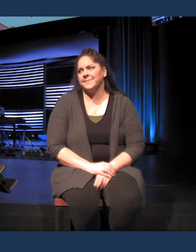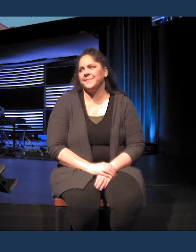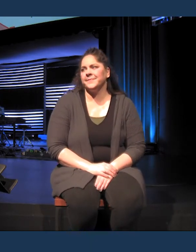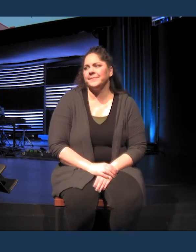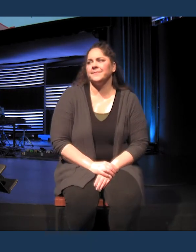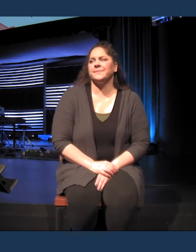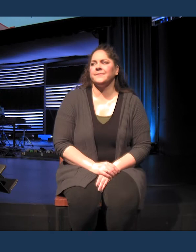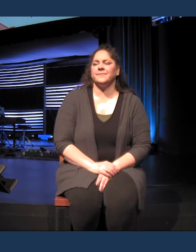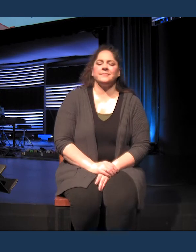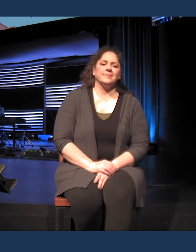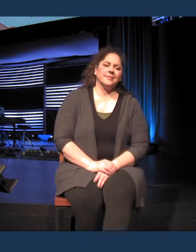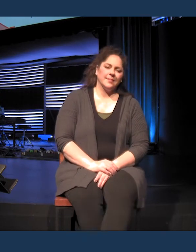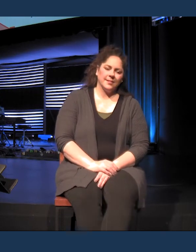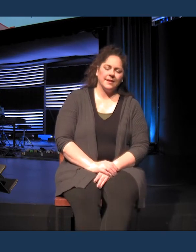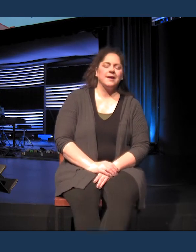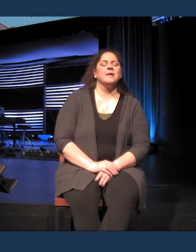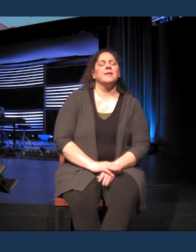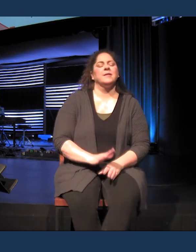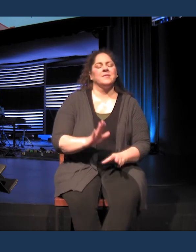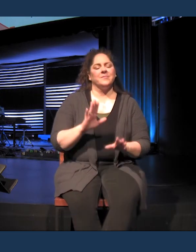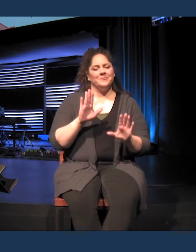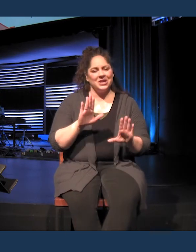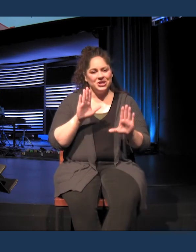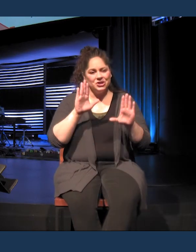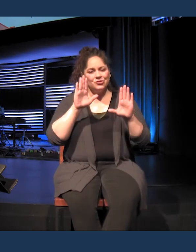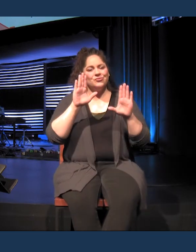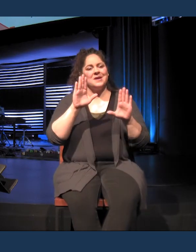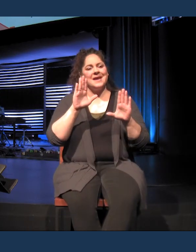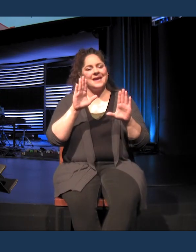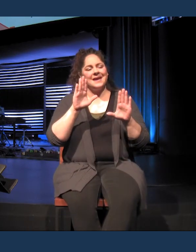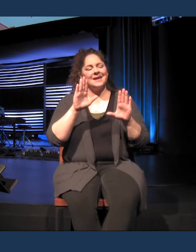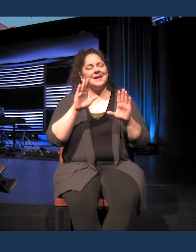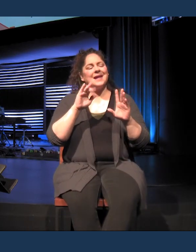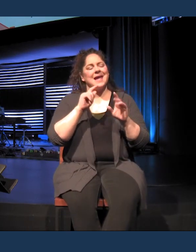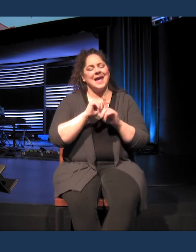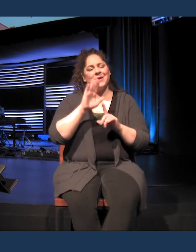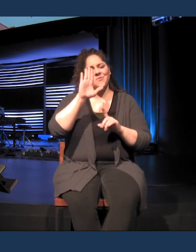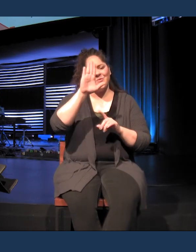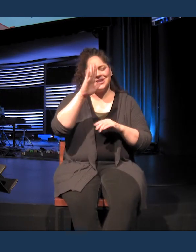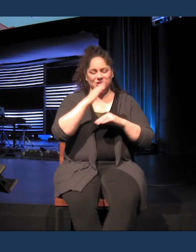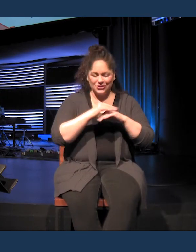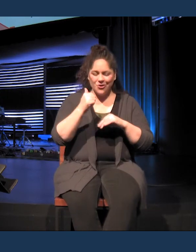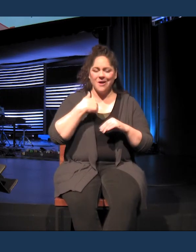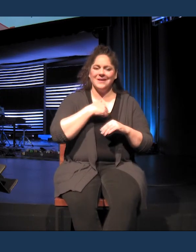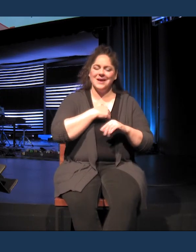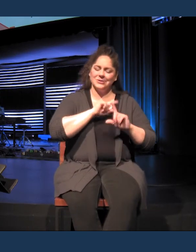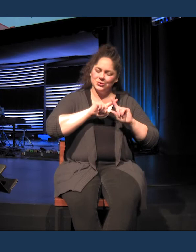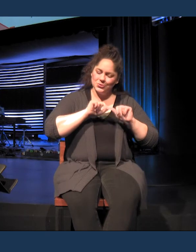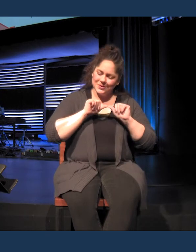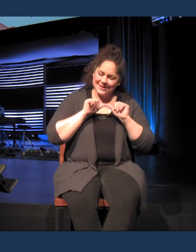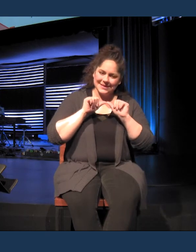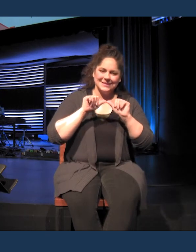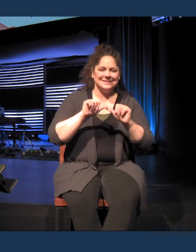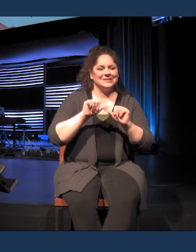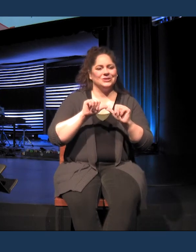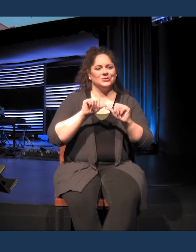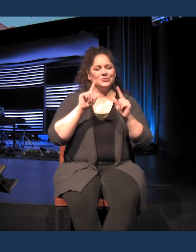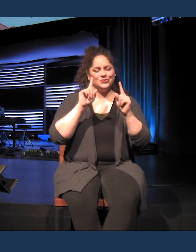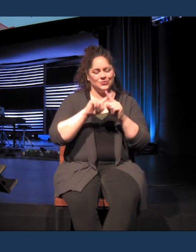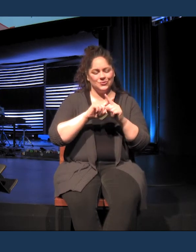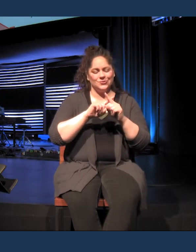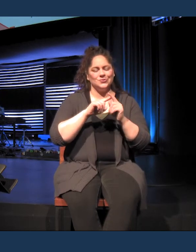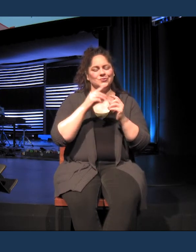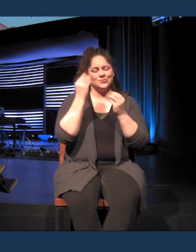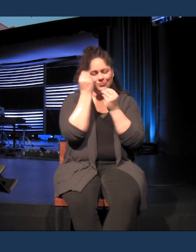Be great at this great commission is to continue the mission